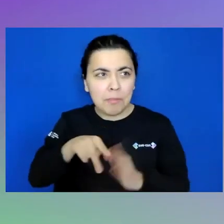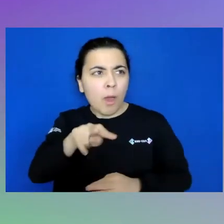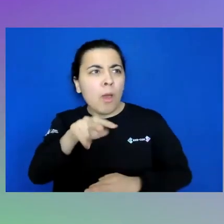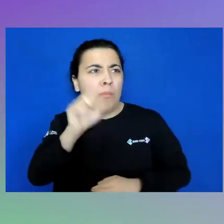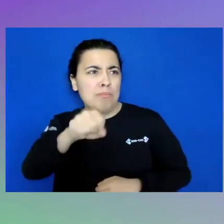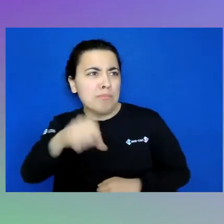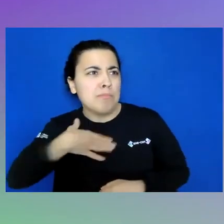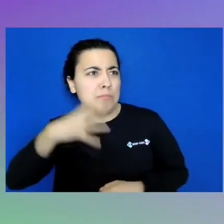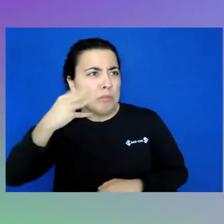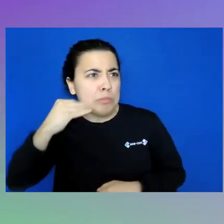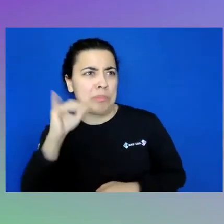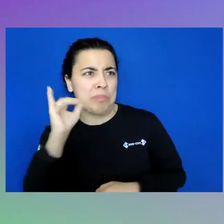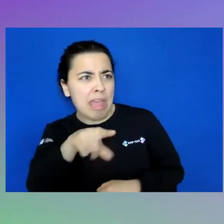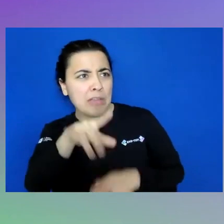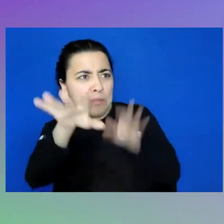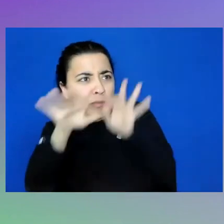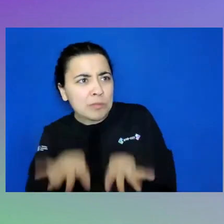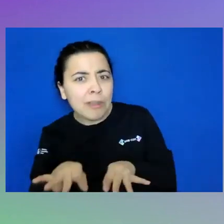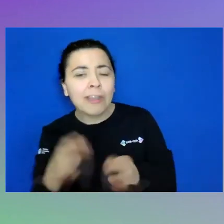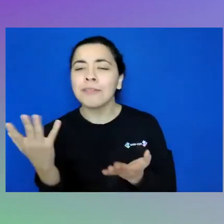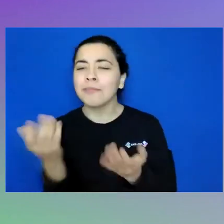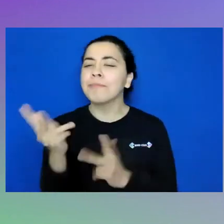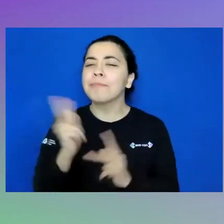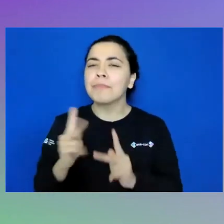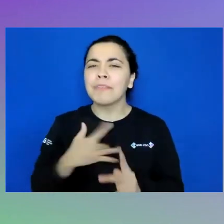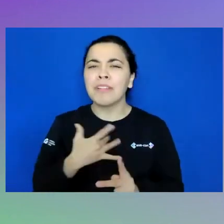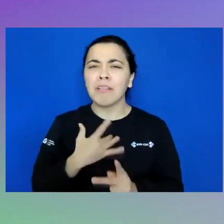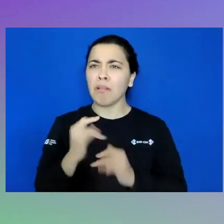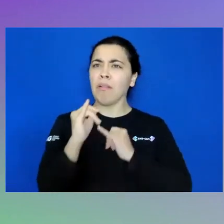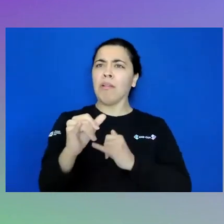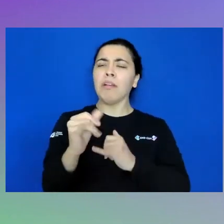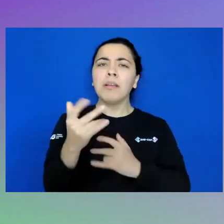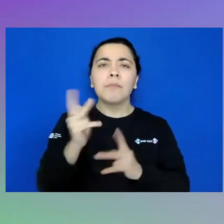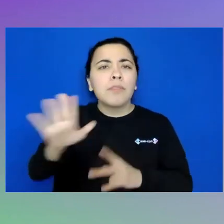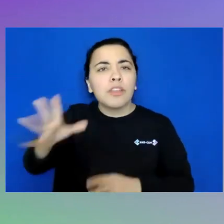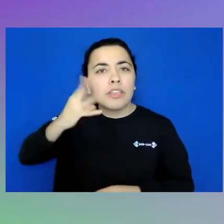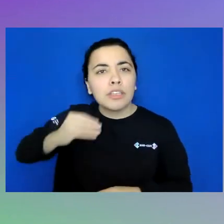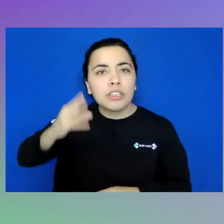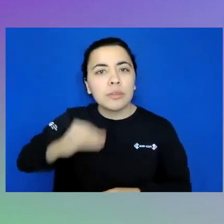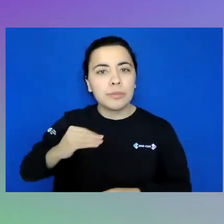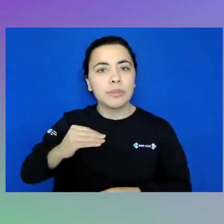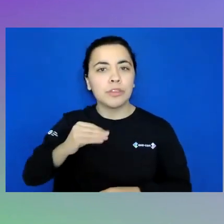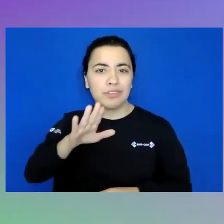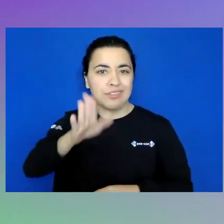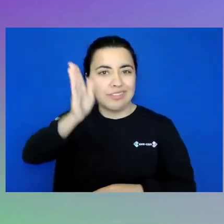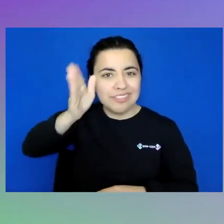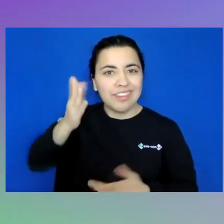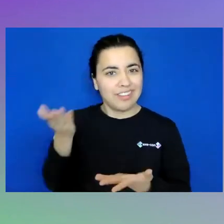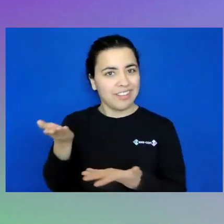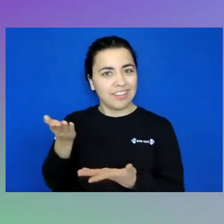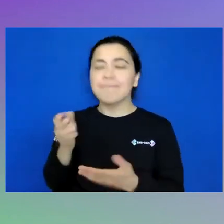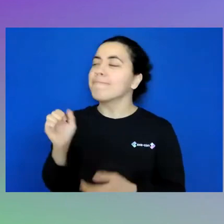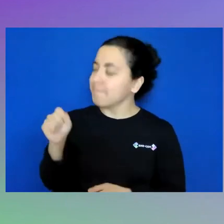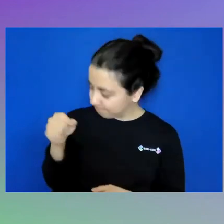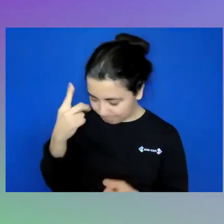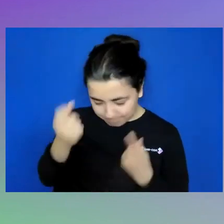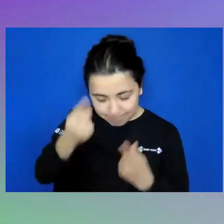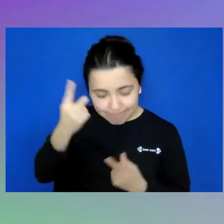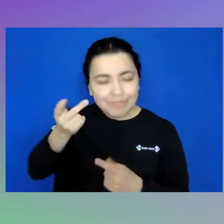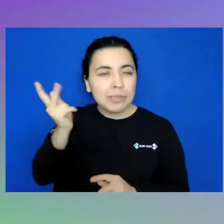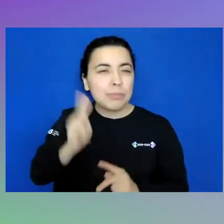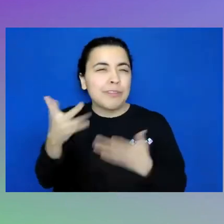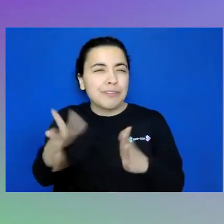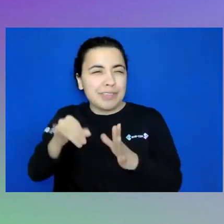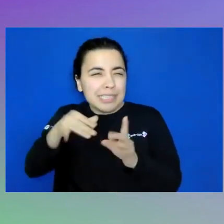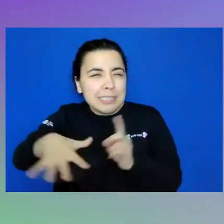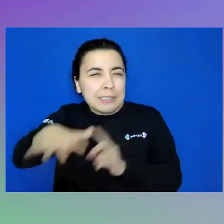we're seeing. We're seeing a lot of talk about what people experience in their Yep, work, because obviously we have folks who are already in the space,